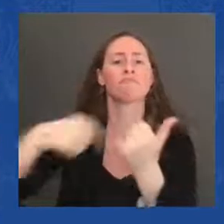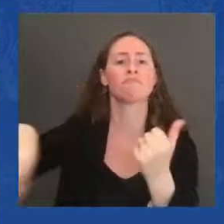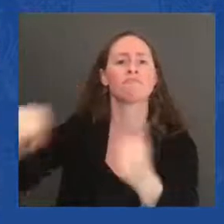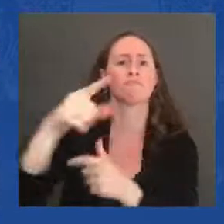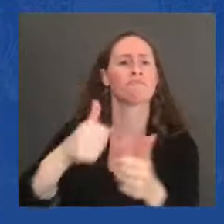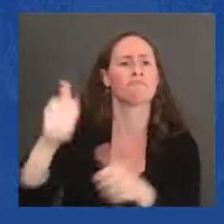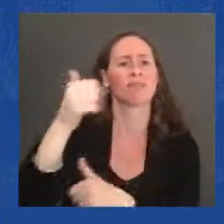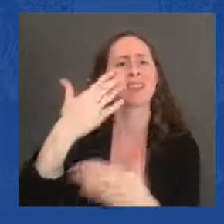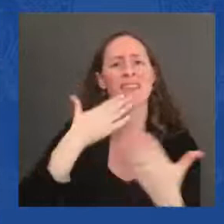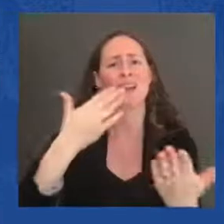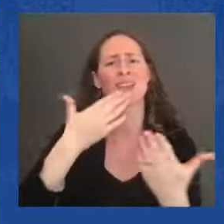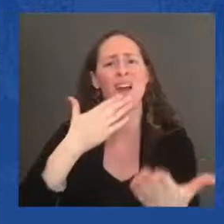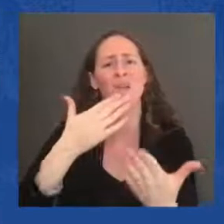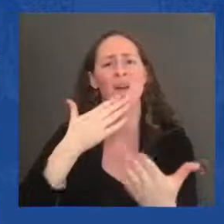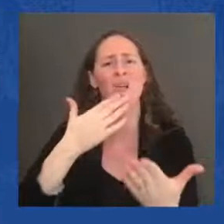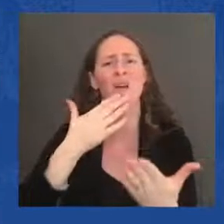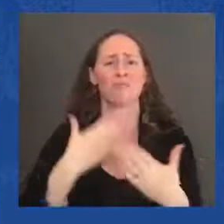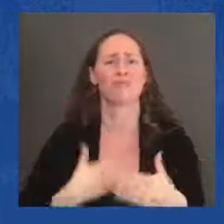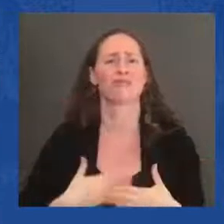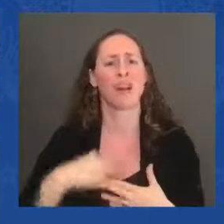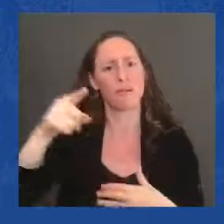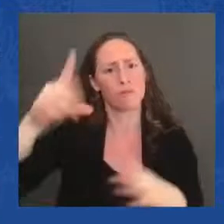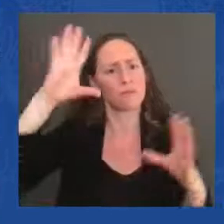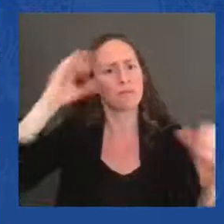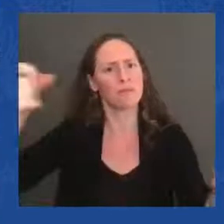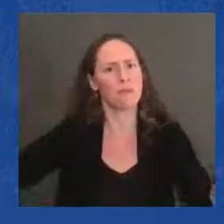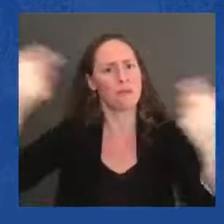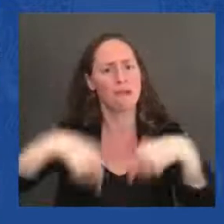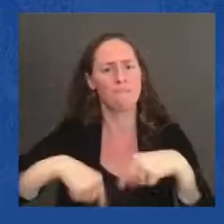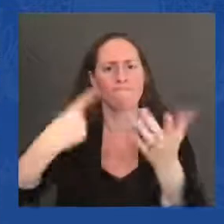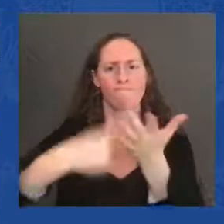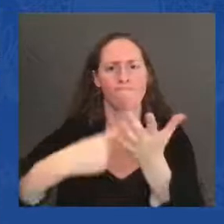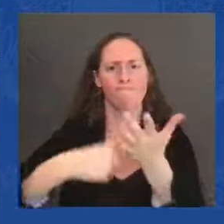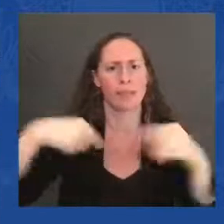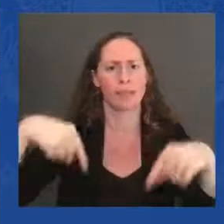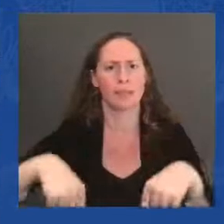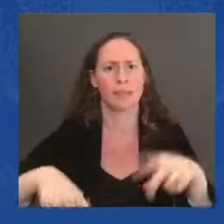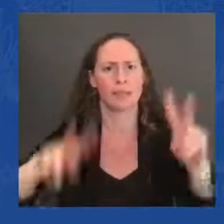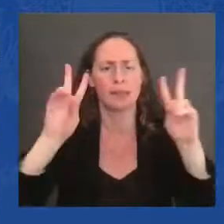do together to address this issue that we're all facing,